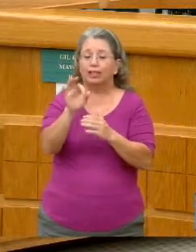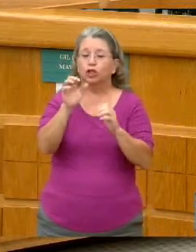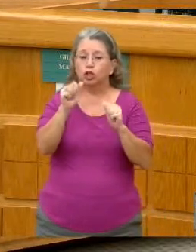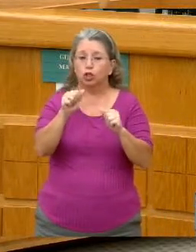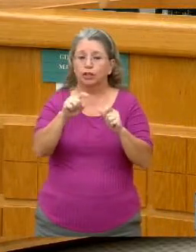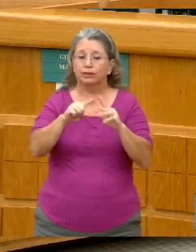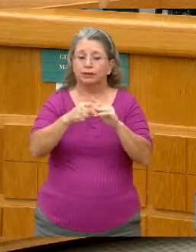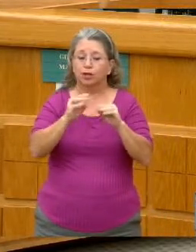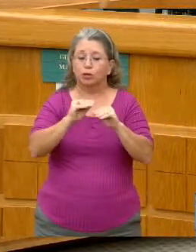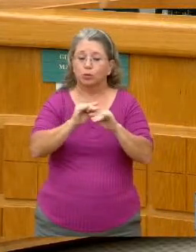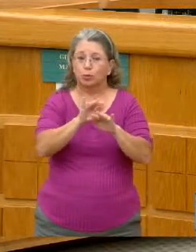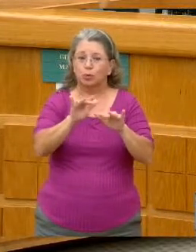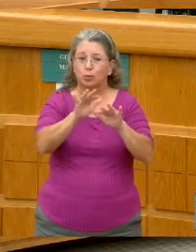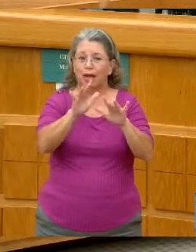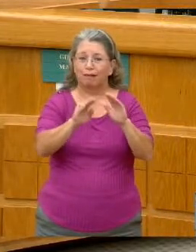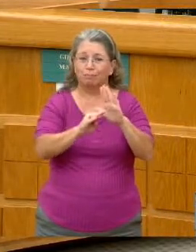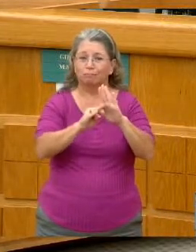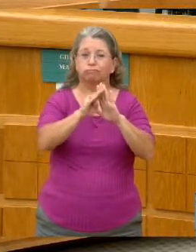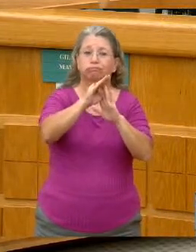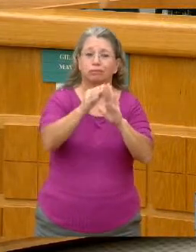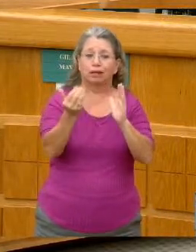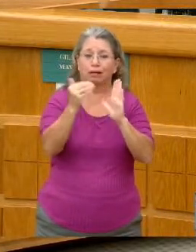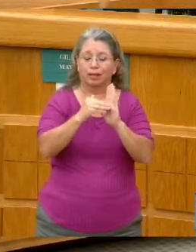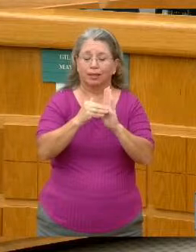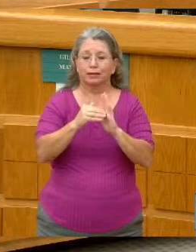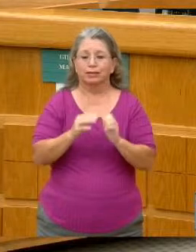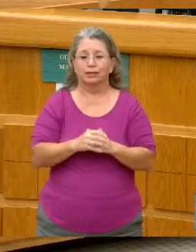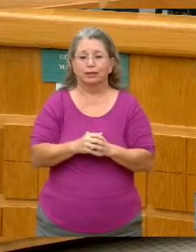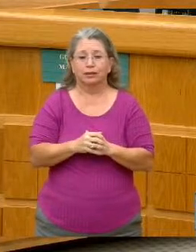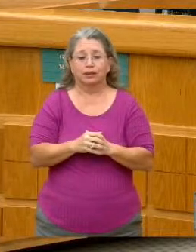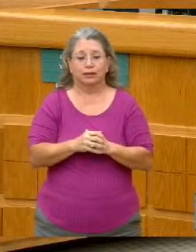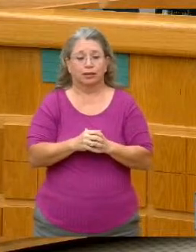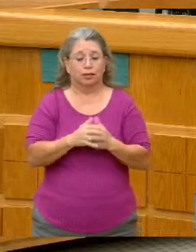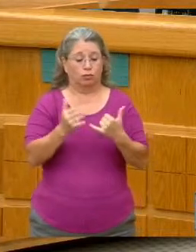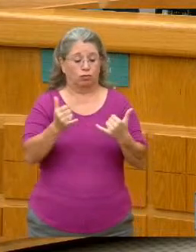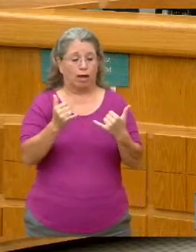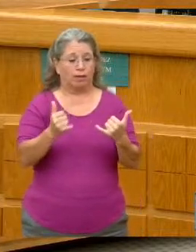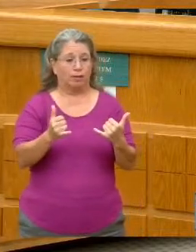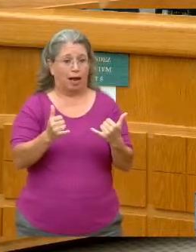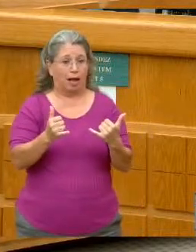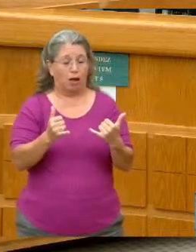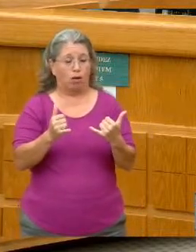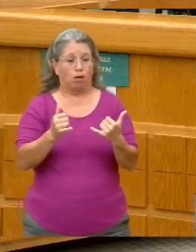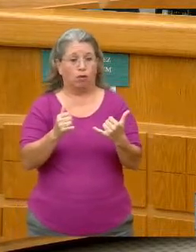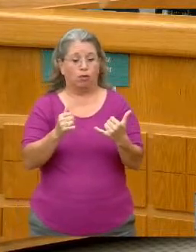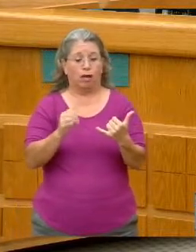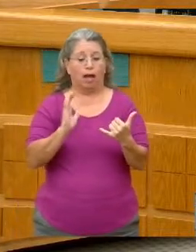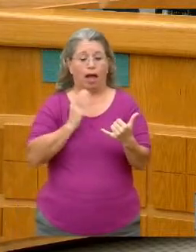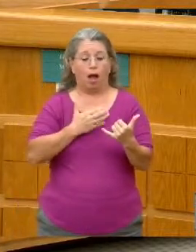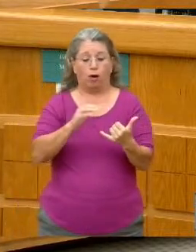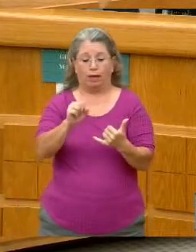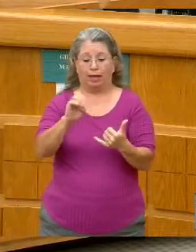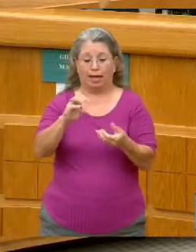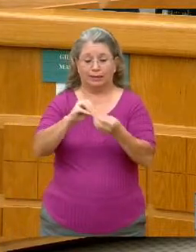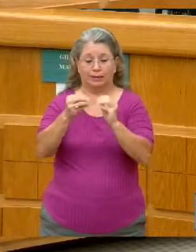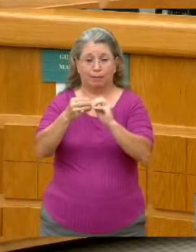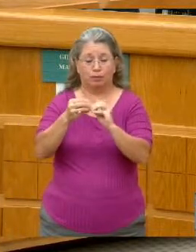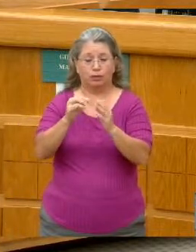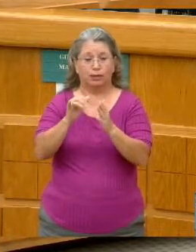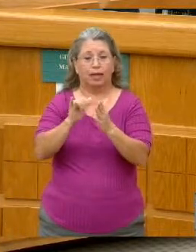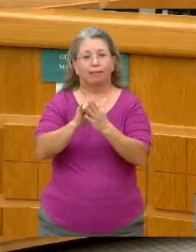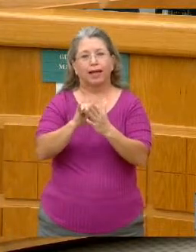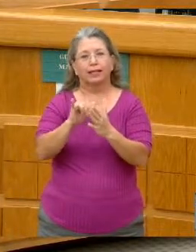good time to remind you that what we see right now in terms of case counts, that's looking in the rearview mirror when it comes to